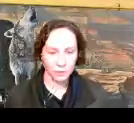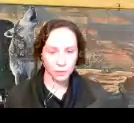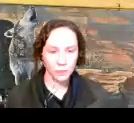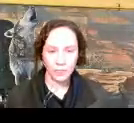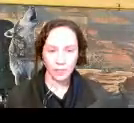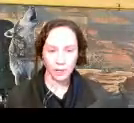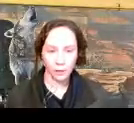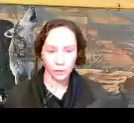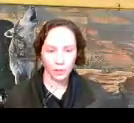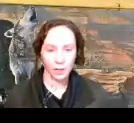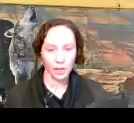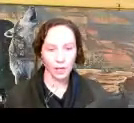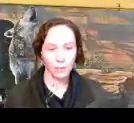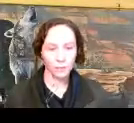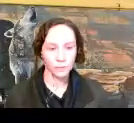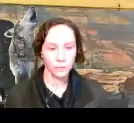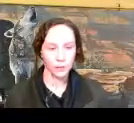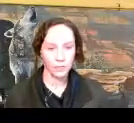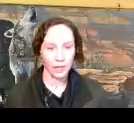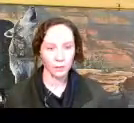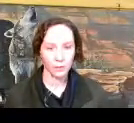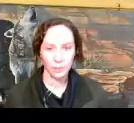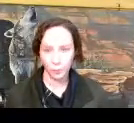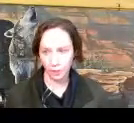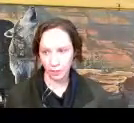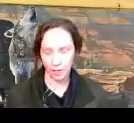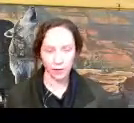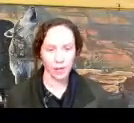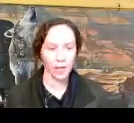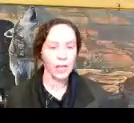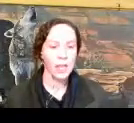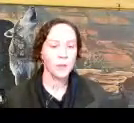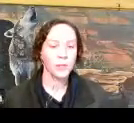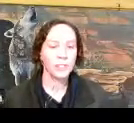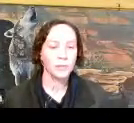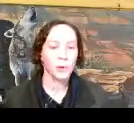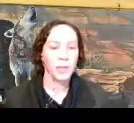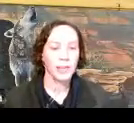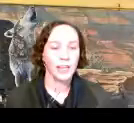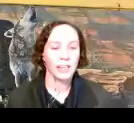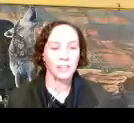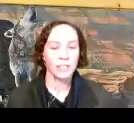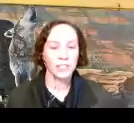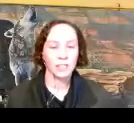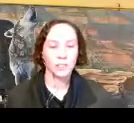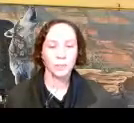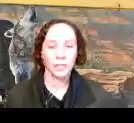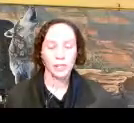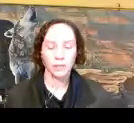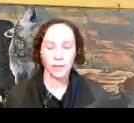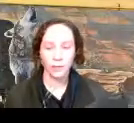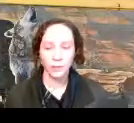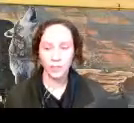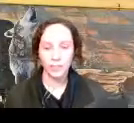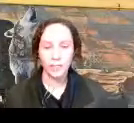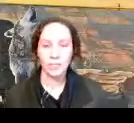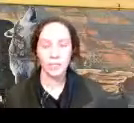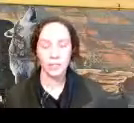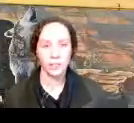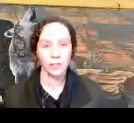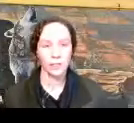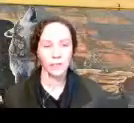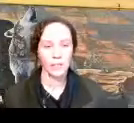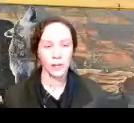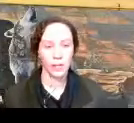photo about 2 weeks ago when I was out exploring the area where he's roaming, and you can see there's plenty of elk